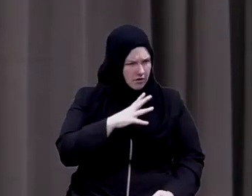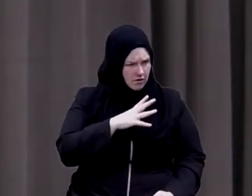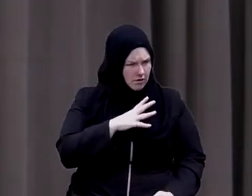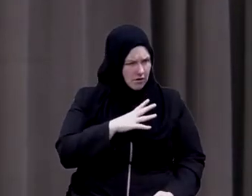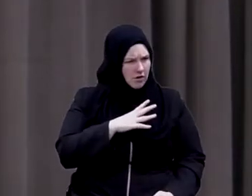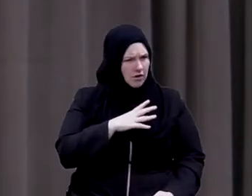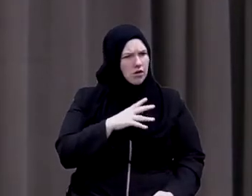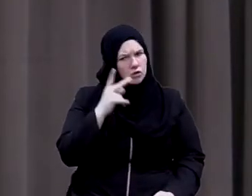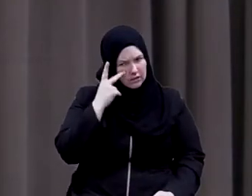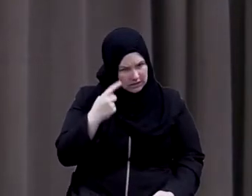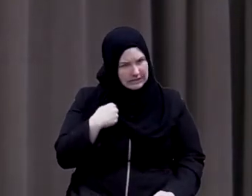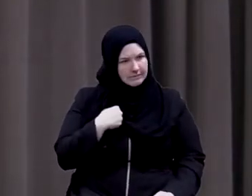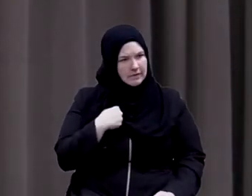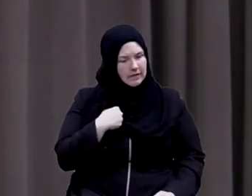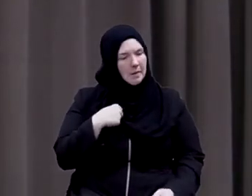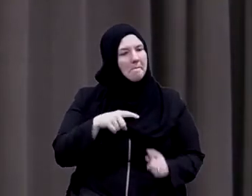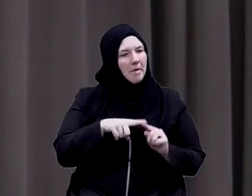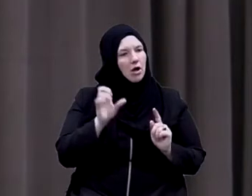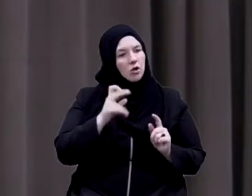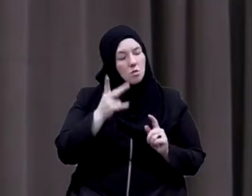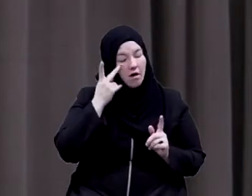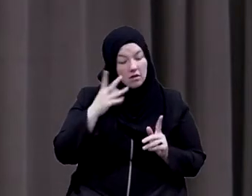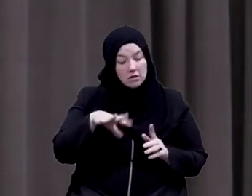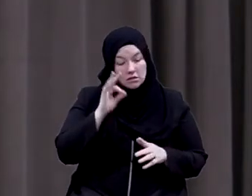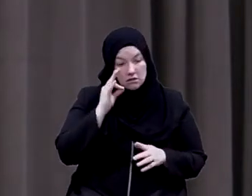buttons of Islam one after another.